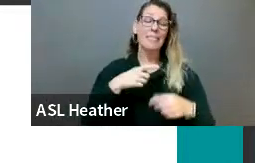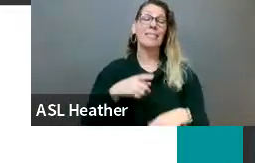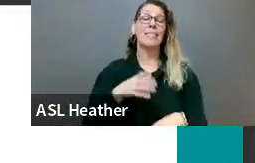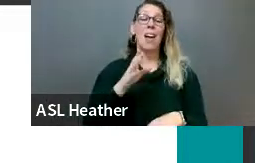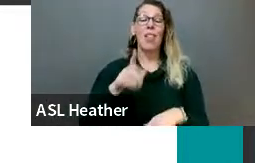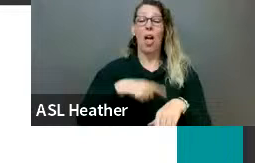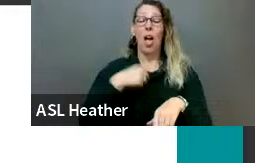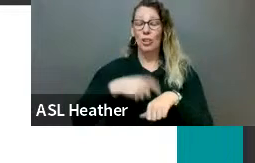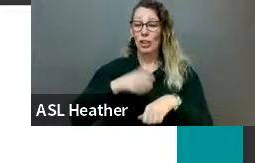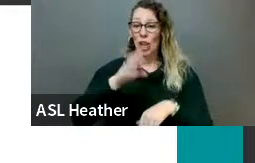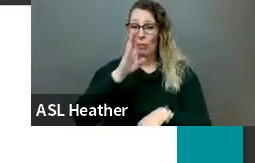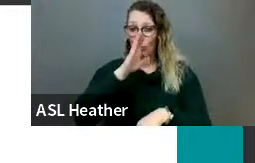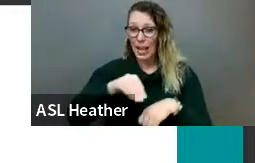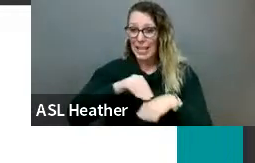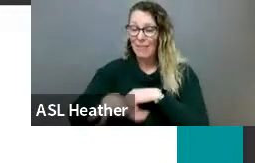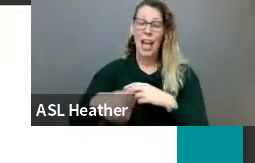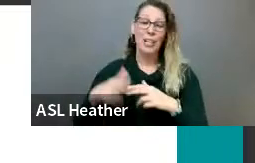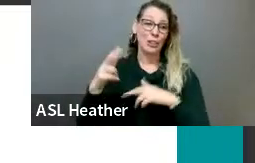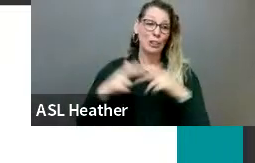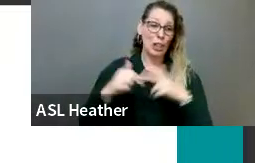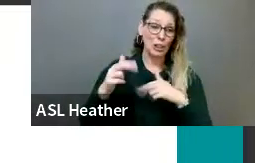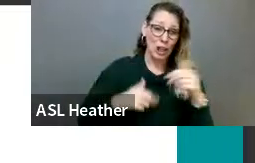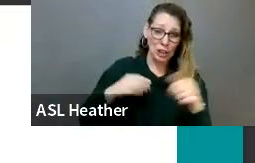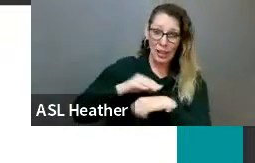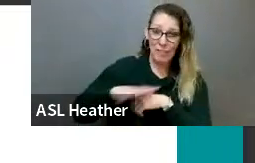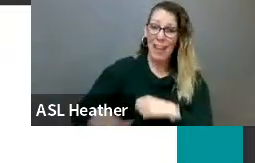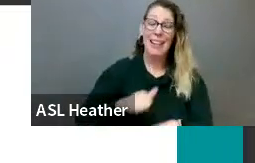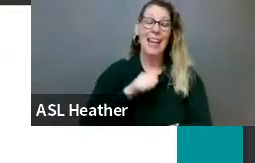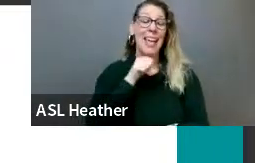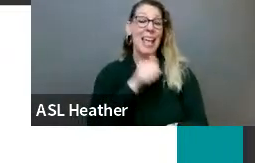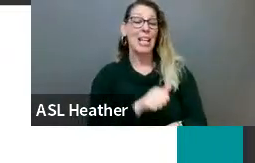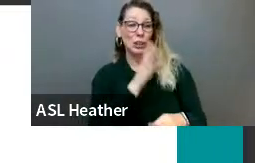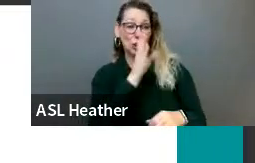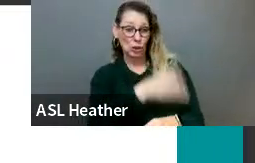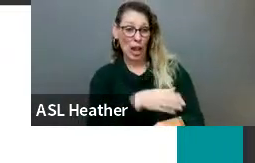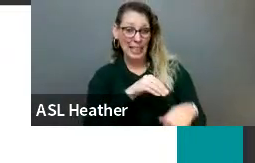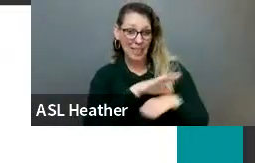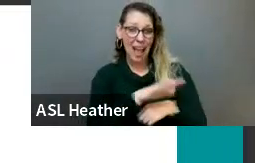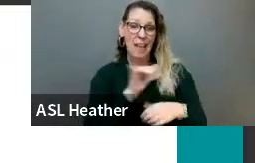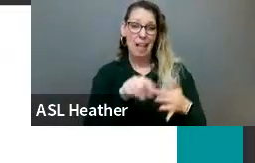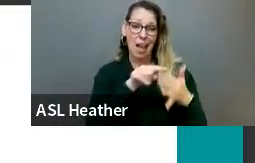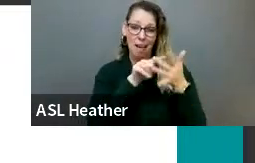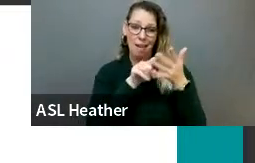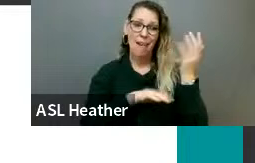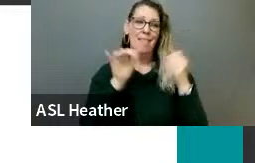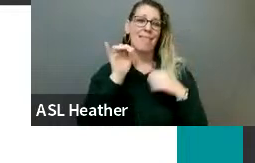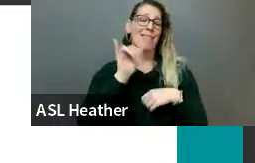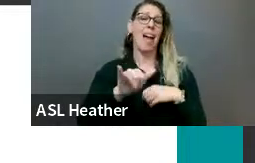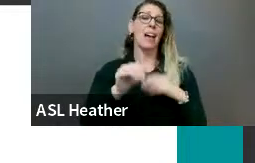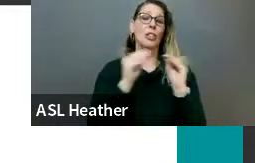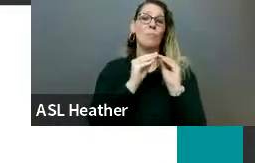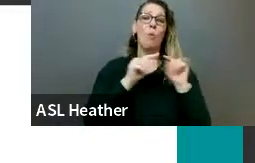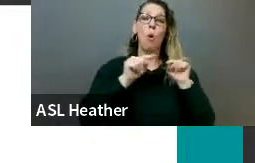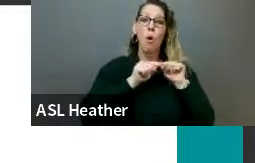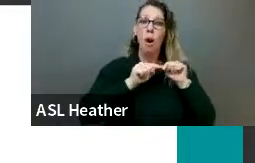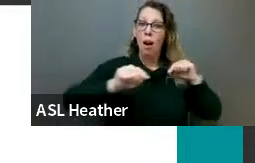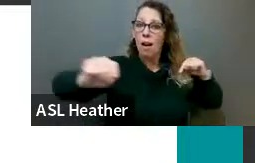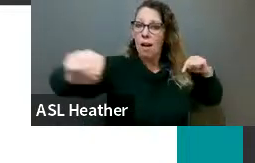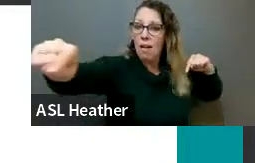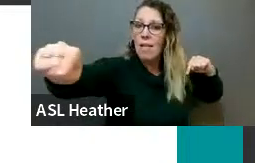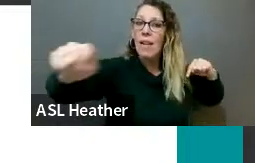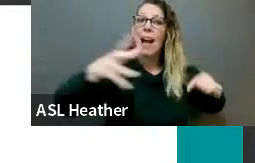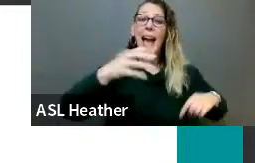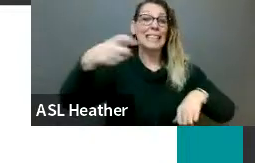effects, short-term construction effects, indirect effects. Those are the ones that occur farther in distance or further in